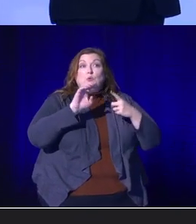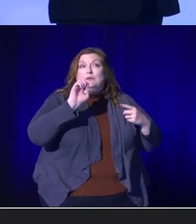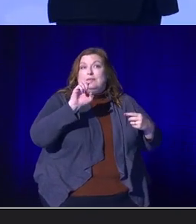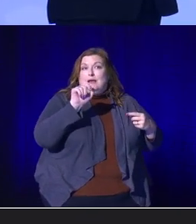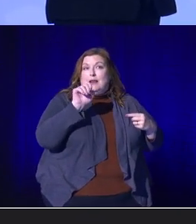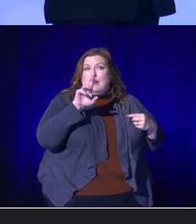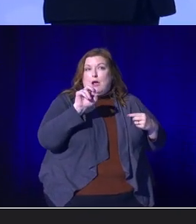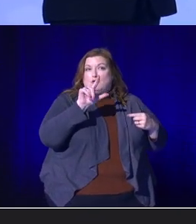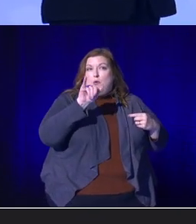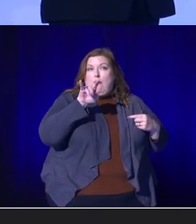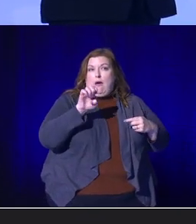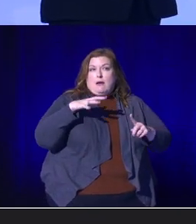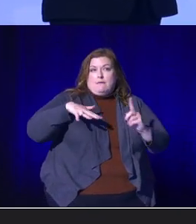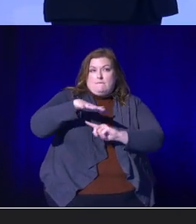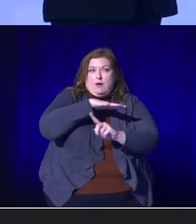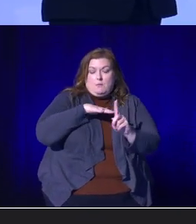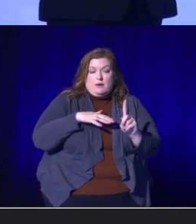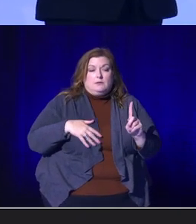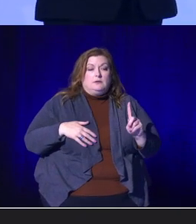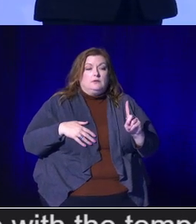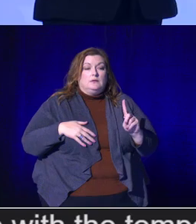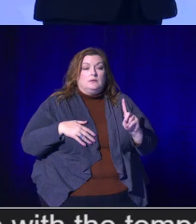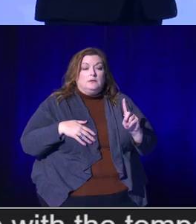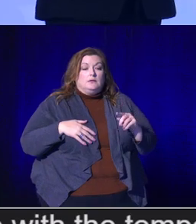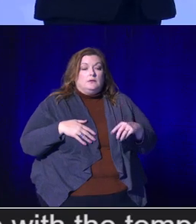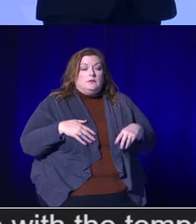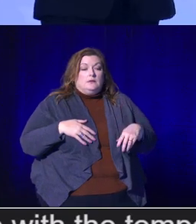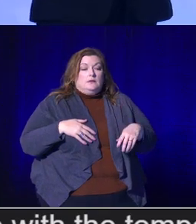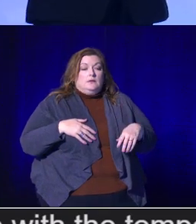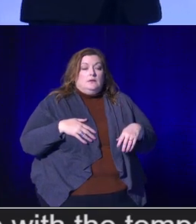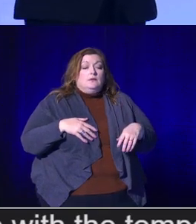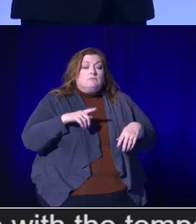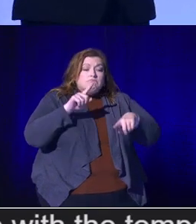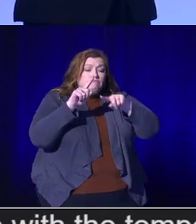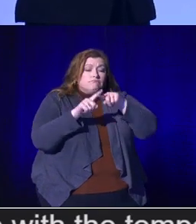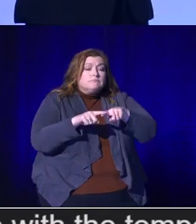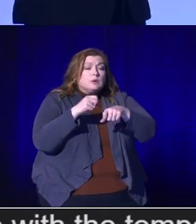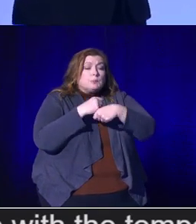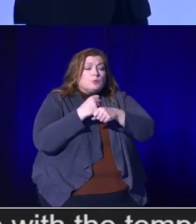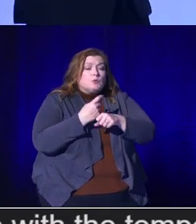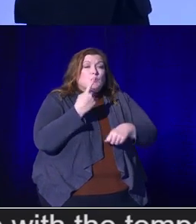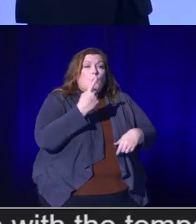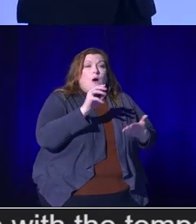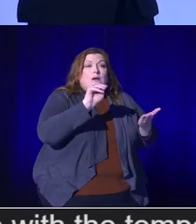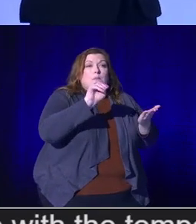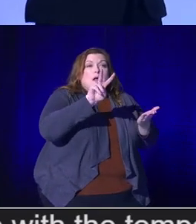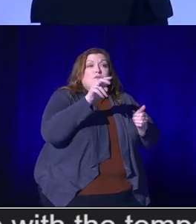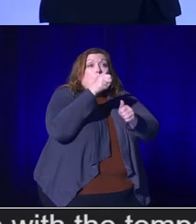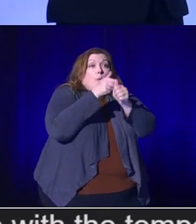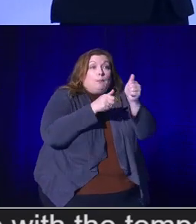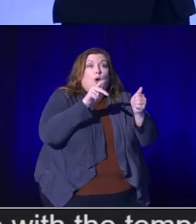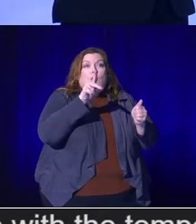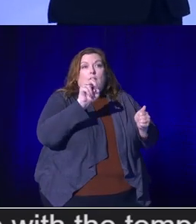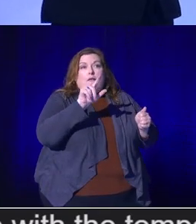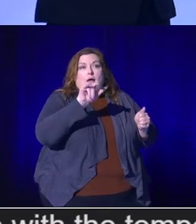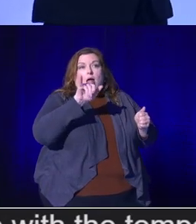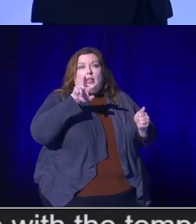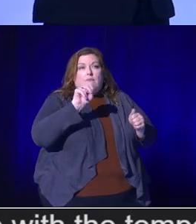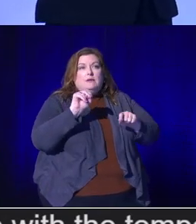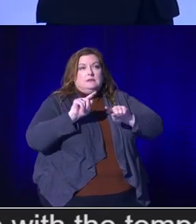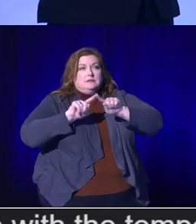environment. And this very reliably produced a 1 millivolt per Kelvin difference in